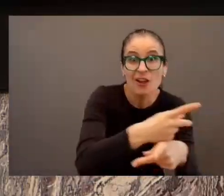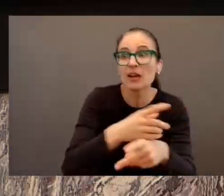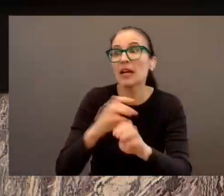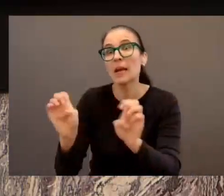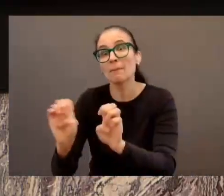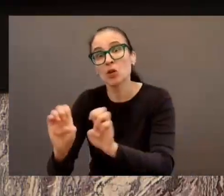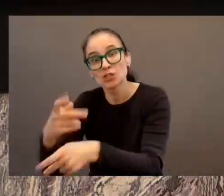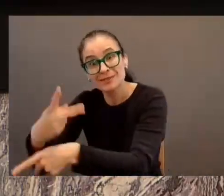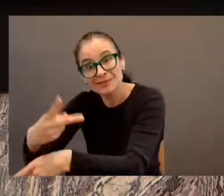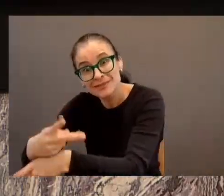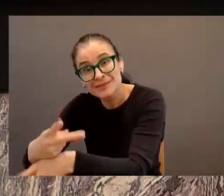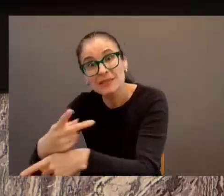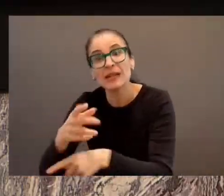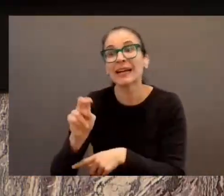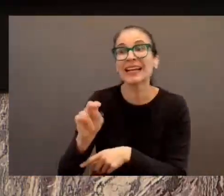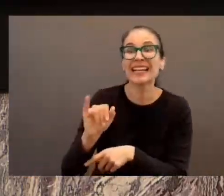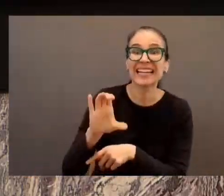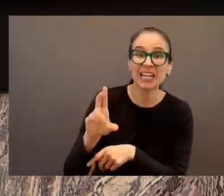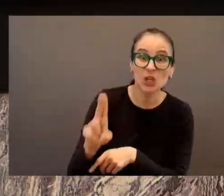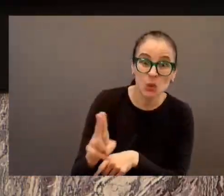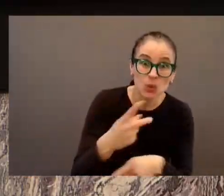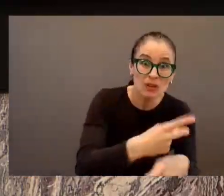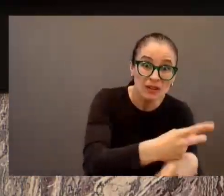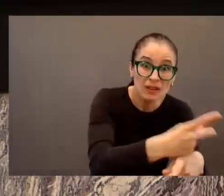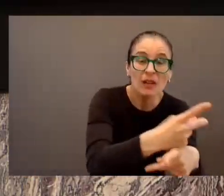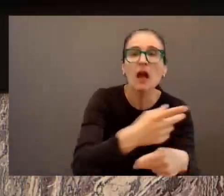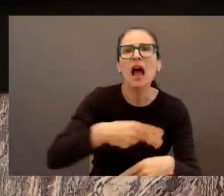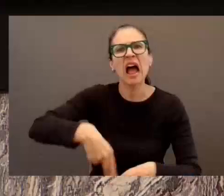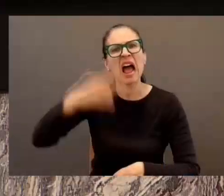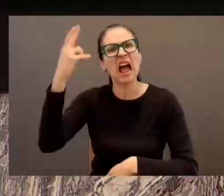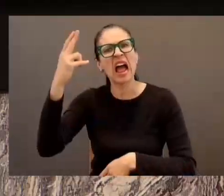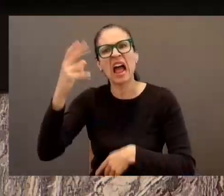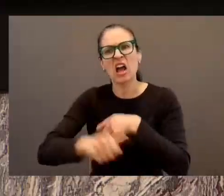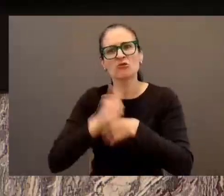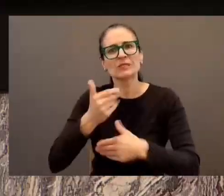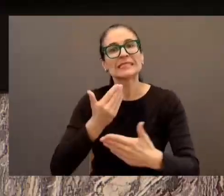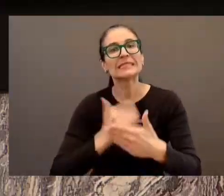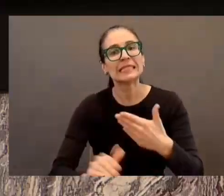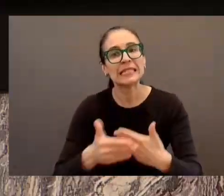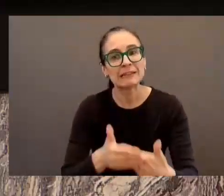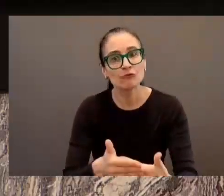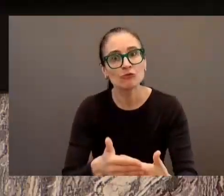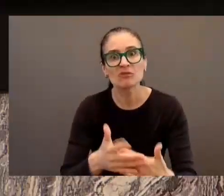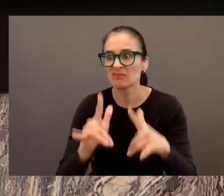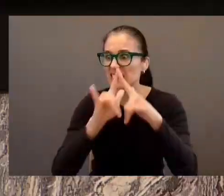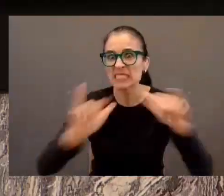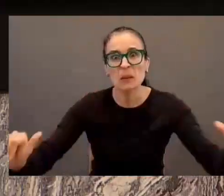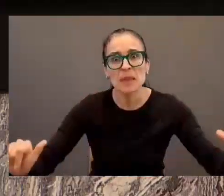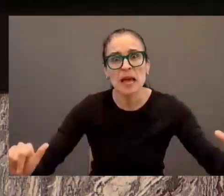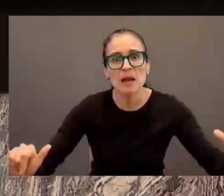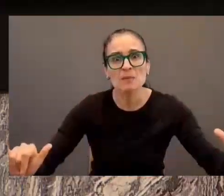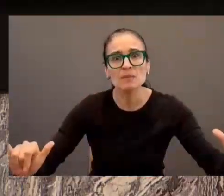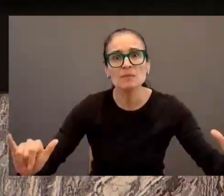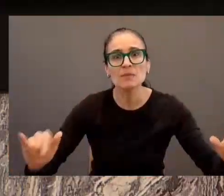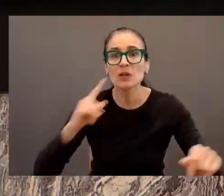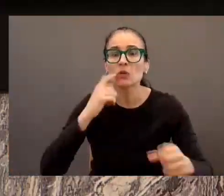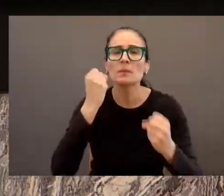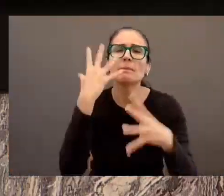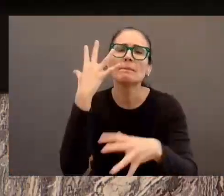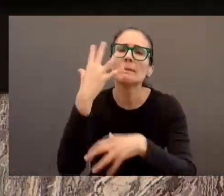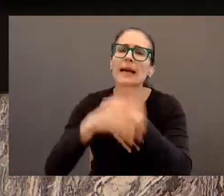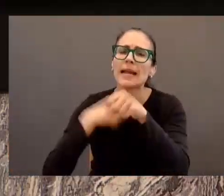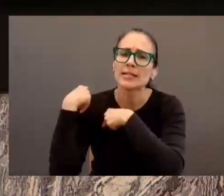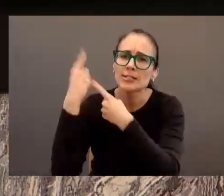once. Shame. For years, they've been raising alarms, but as that doctor said, and